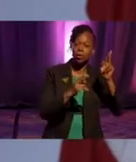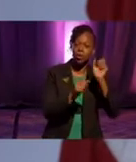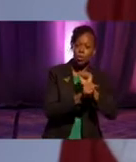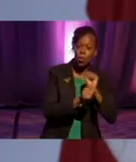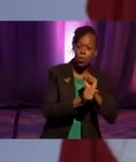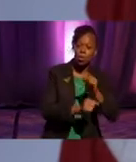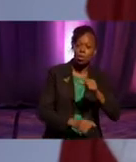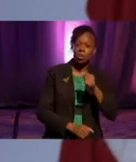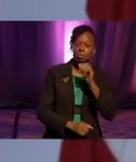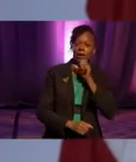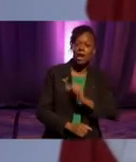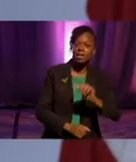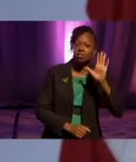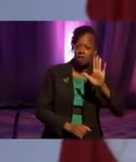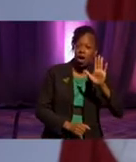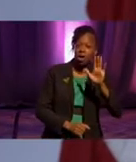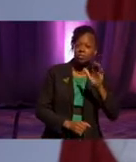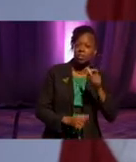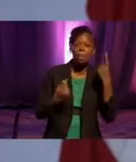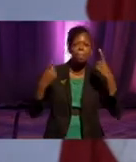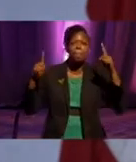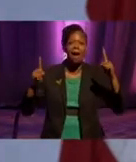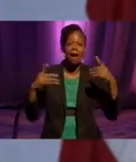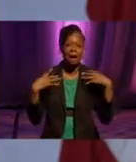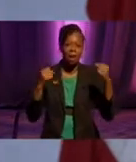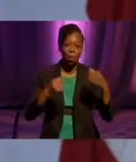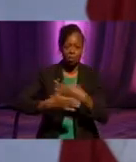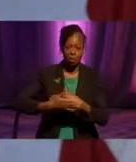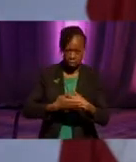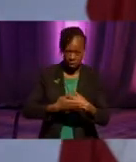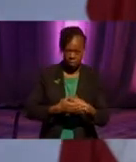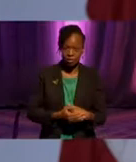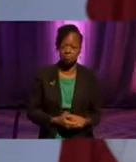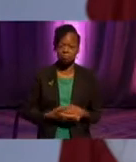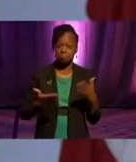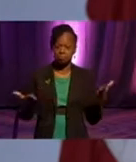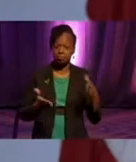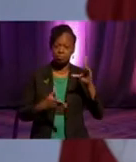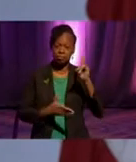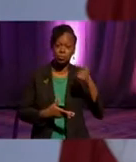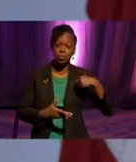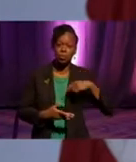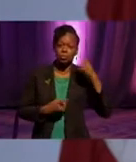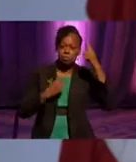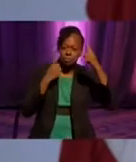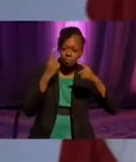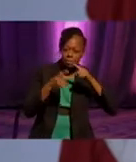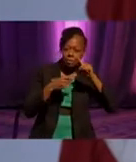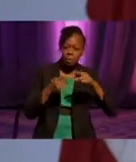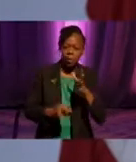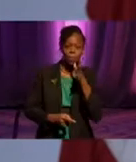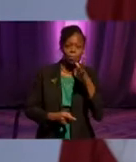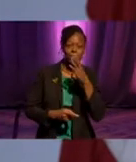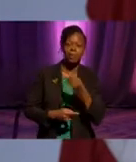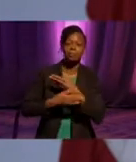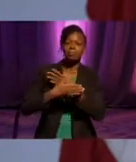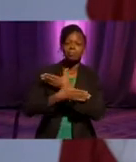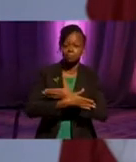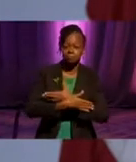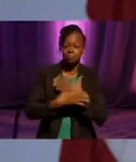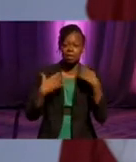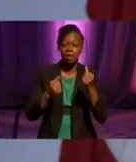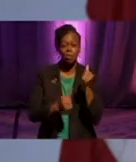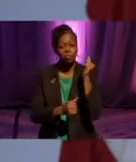of Community Affairs. In the District of Columbia, while we think about maternal and infant health every single day, this time of year